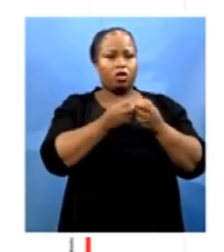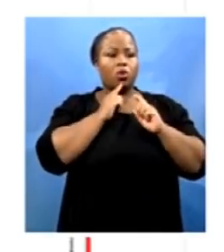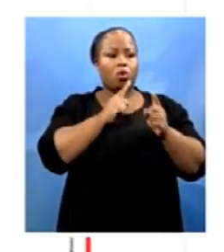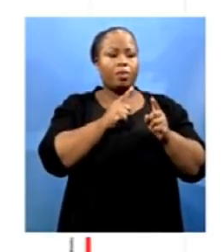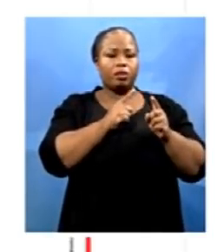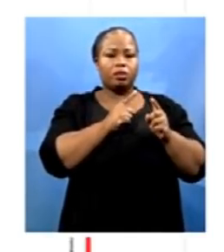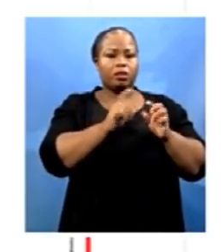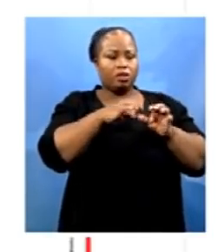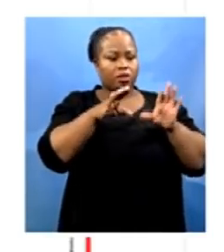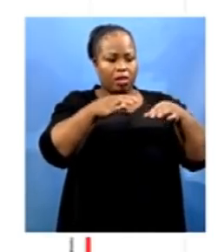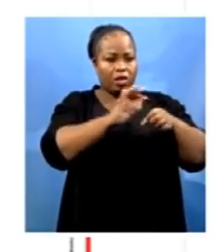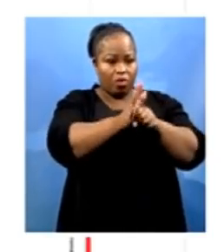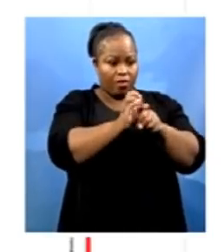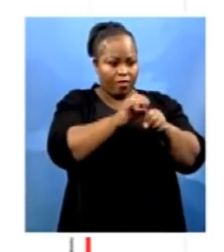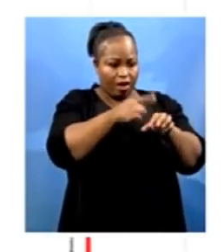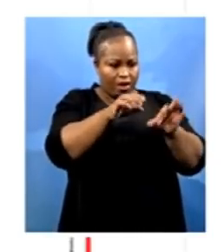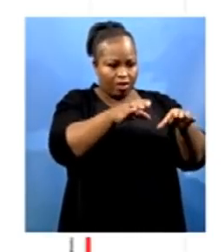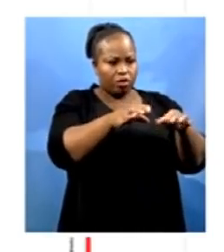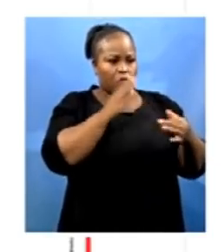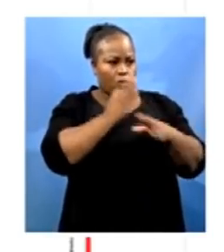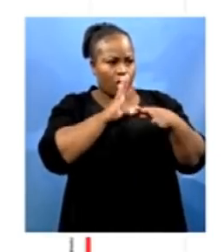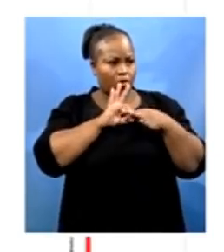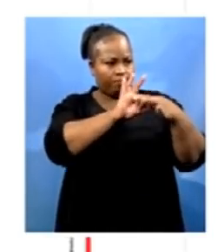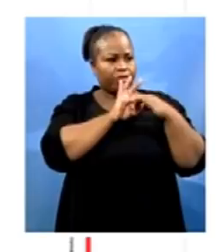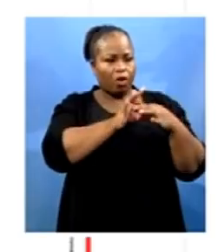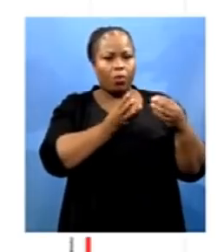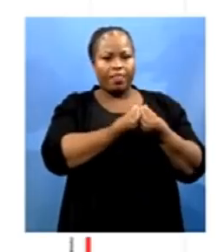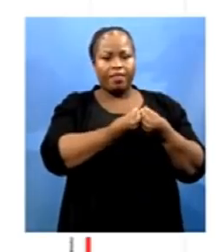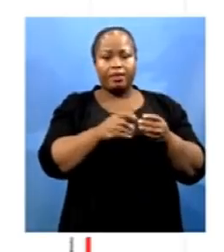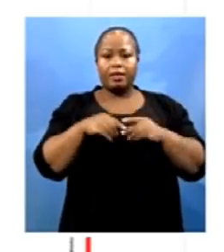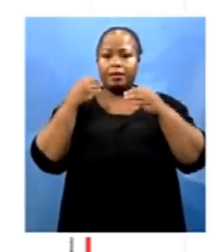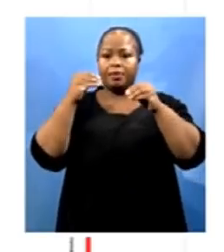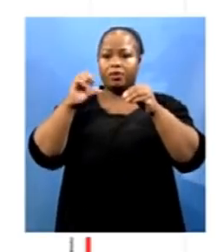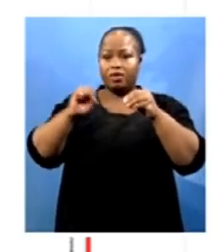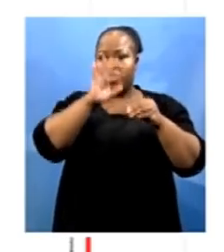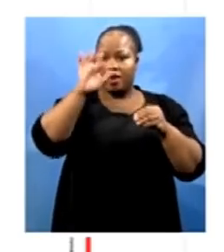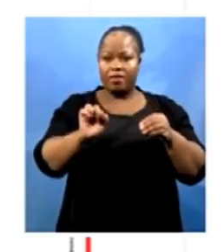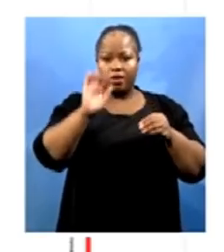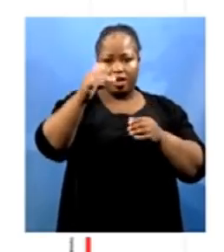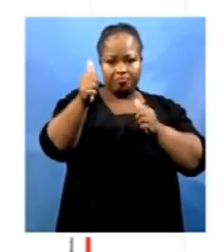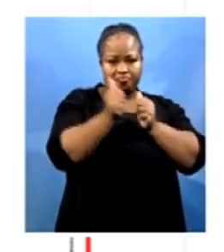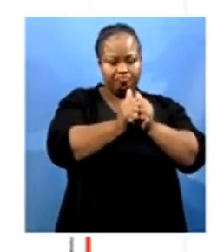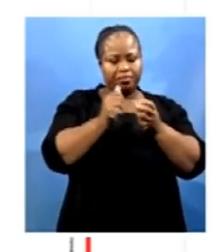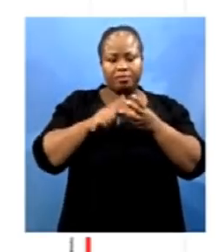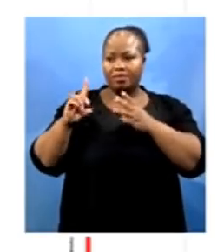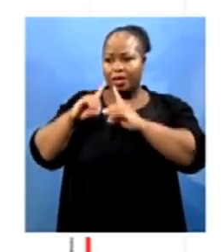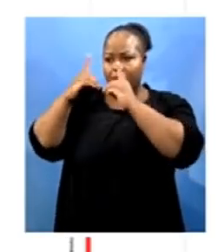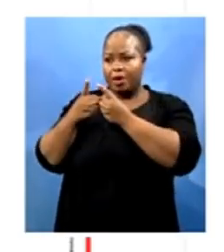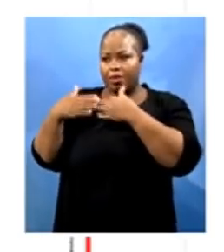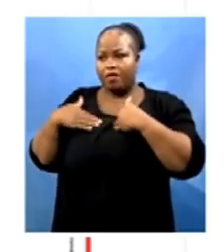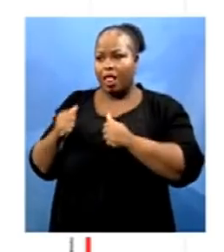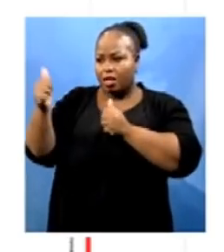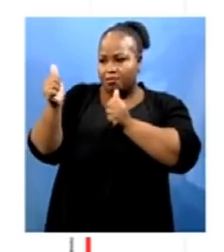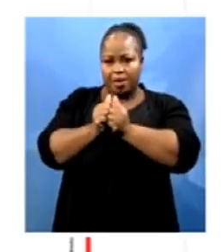for South Africa and the Department of Health to determine the critical needs for the health system resulting from